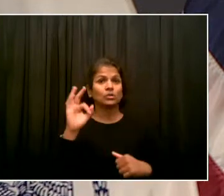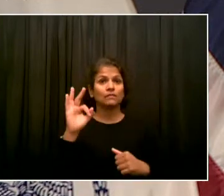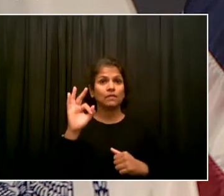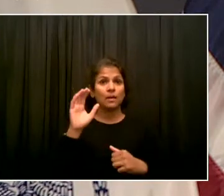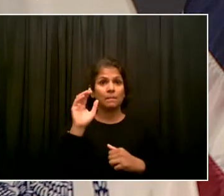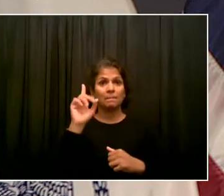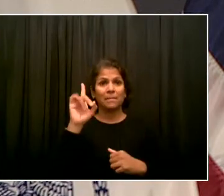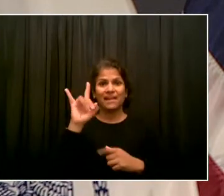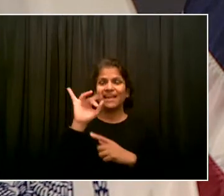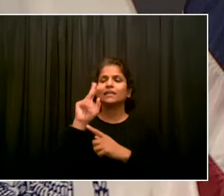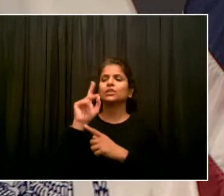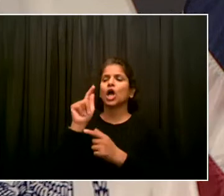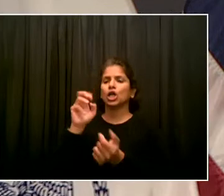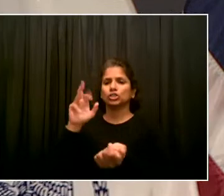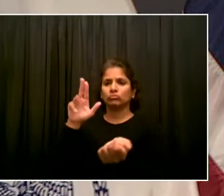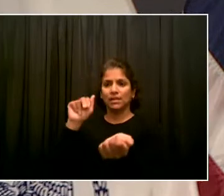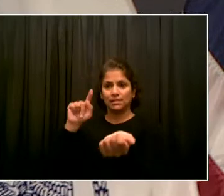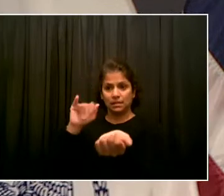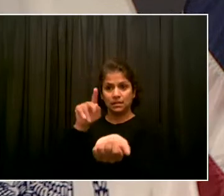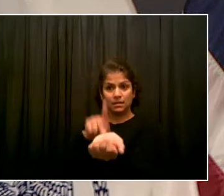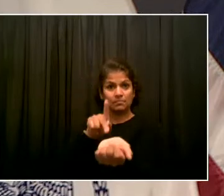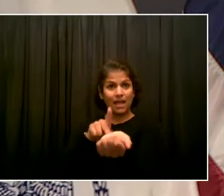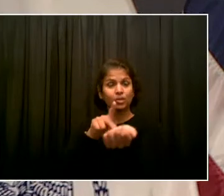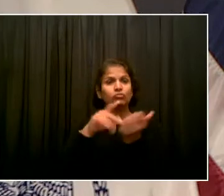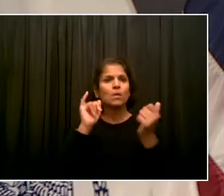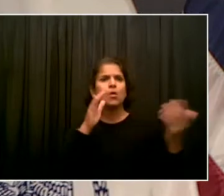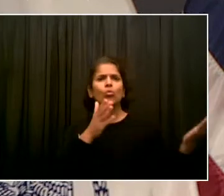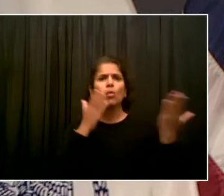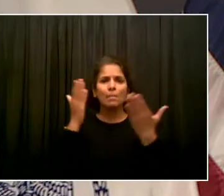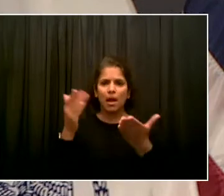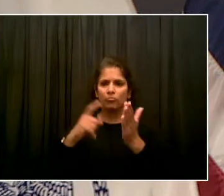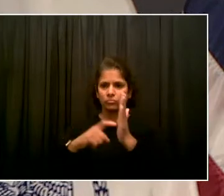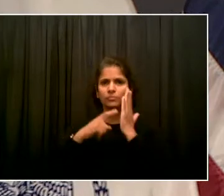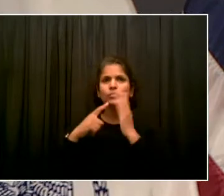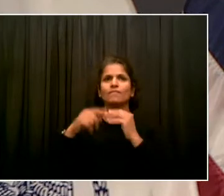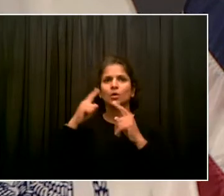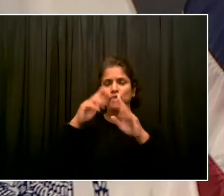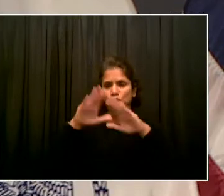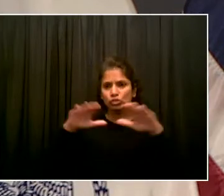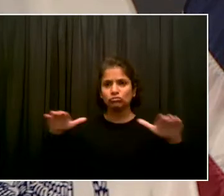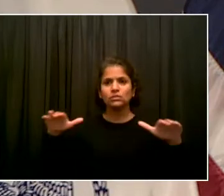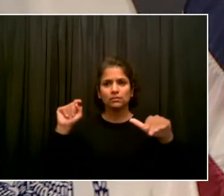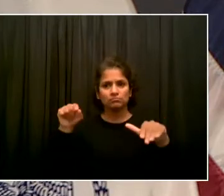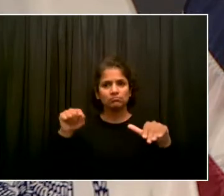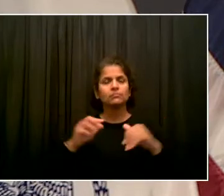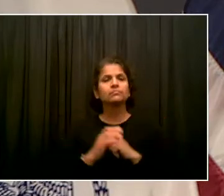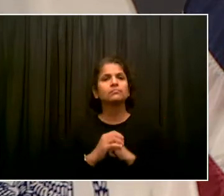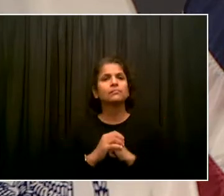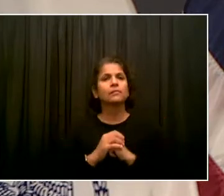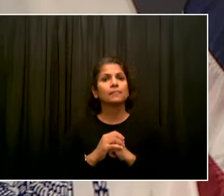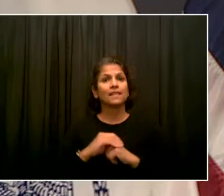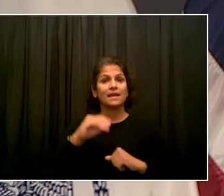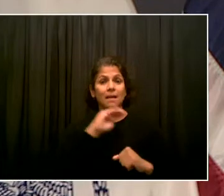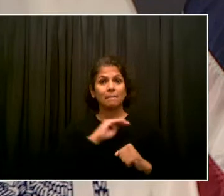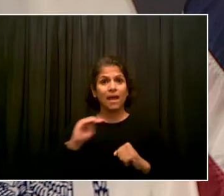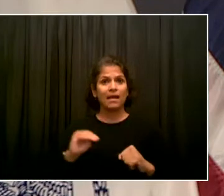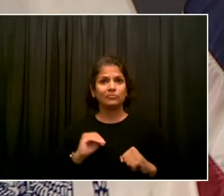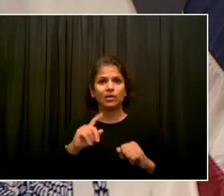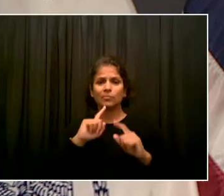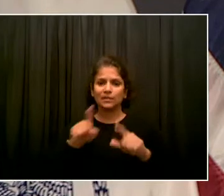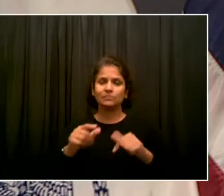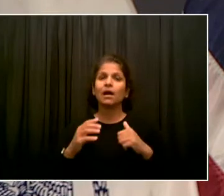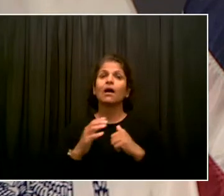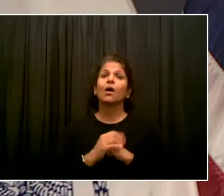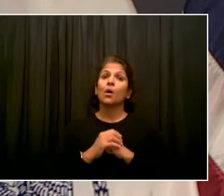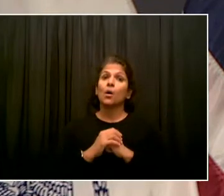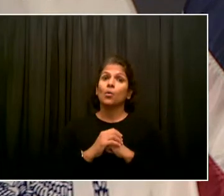certainly can't support it at this point. I do understand the reasoning, obviously. But I got to tell you, it is very much in my